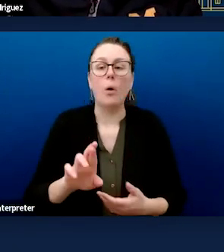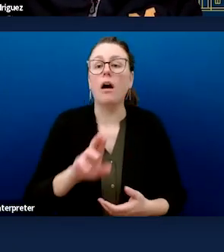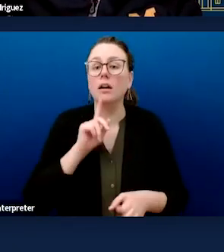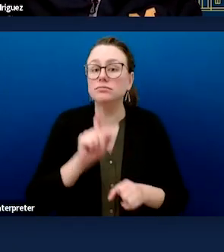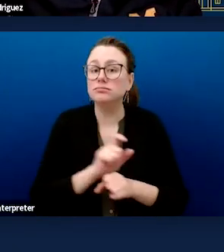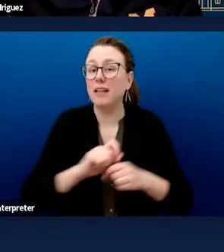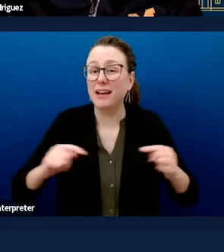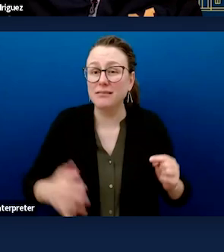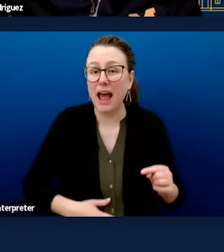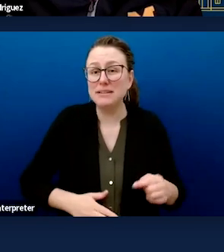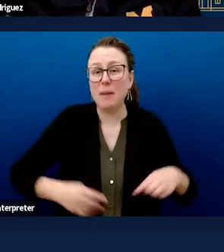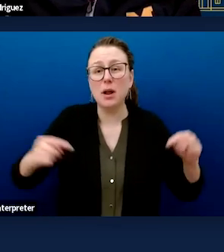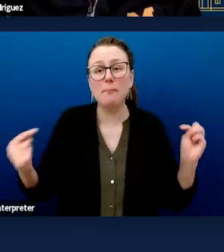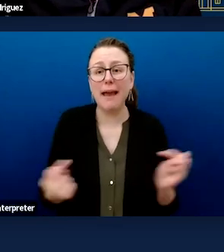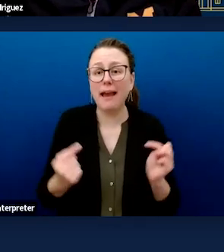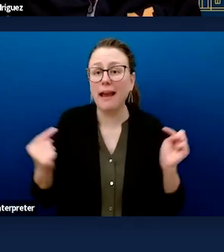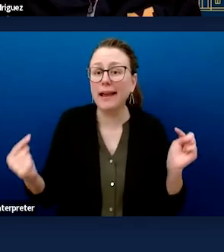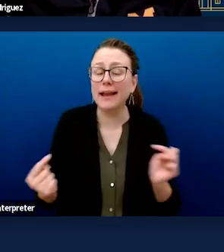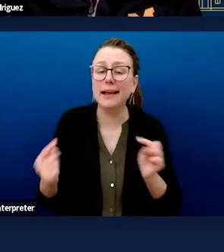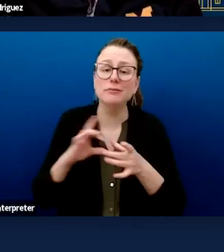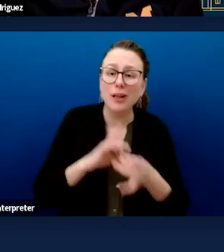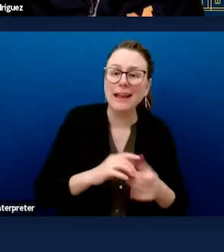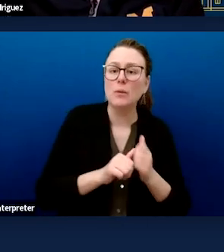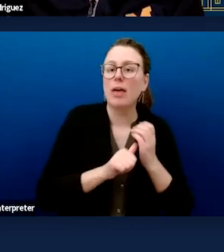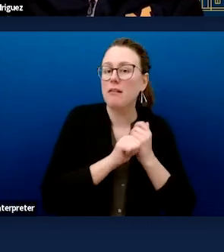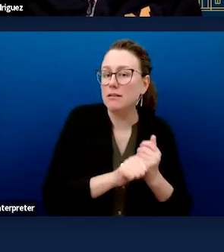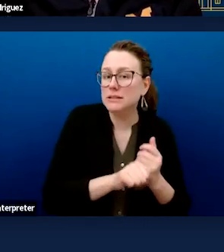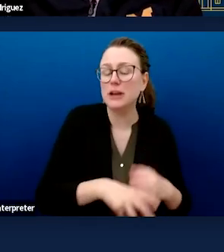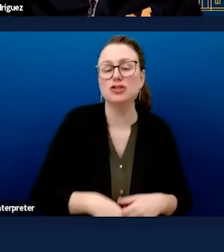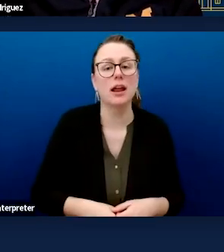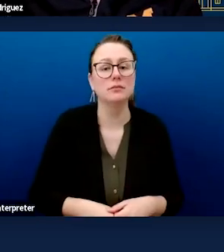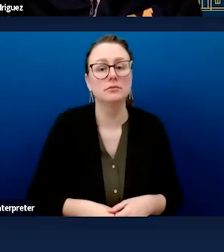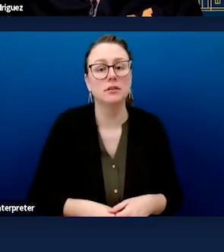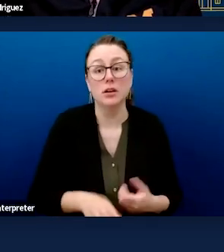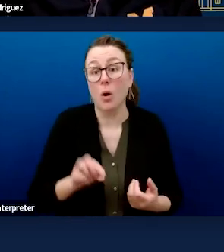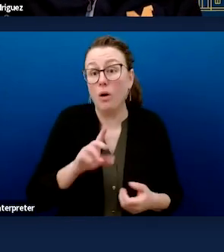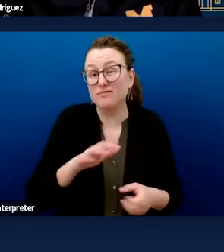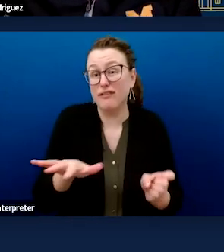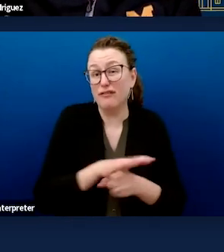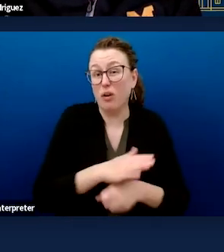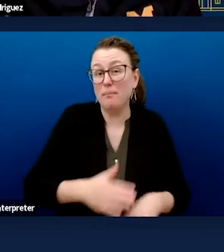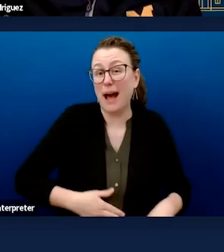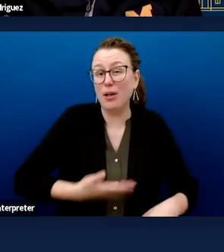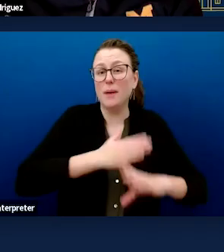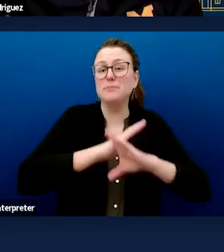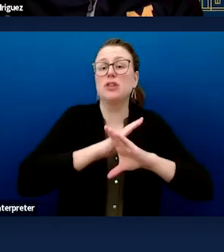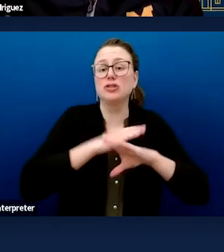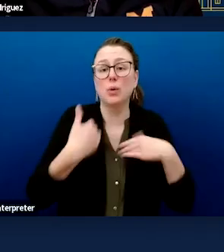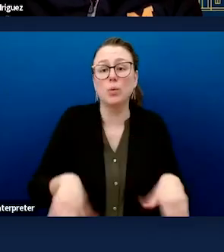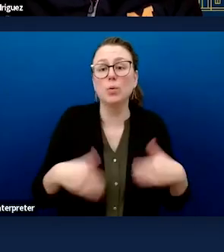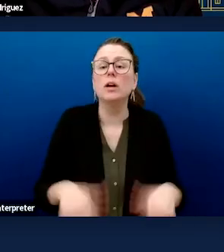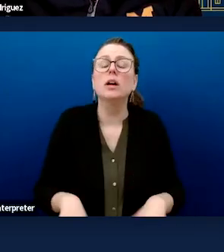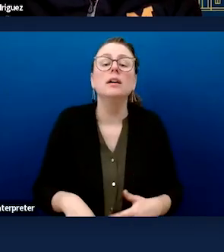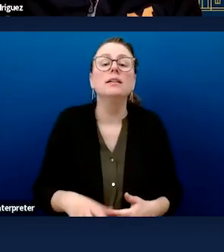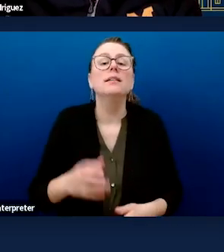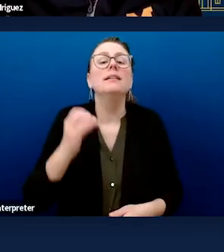abdominal pain that's related to recurrent constipation, or if they've had bowel obstructions, then, and, if